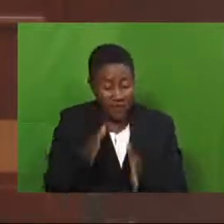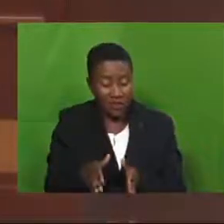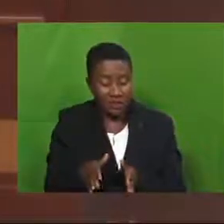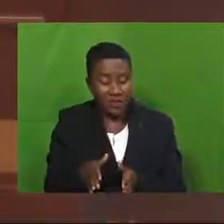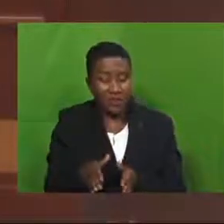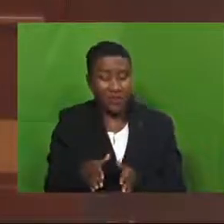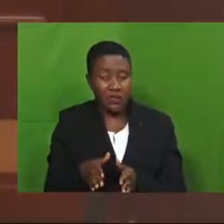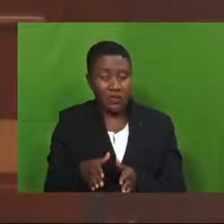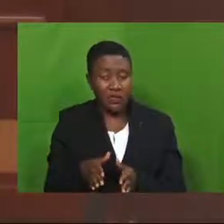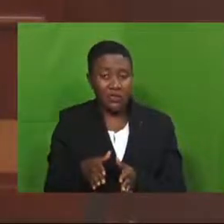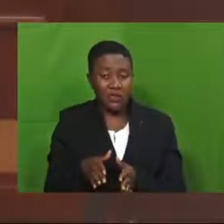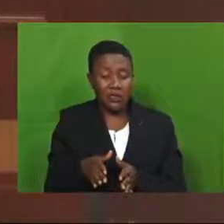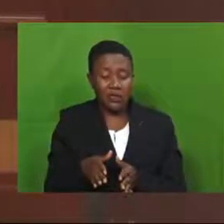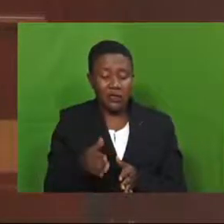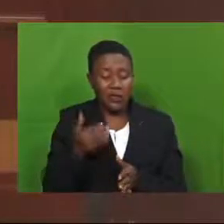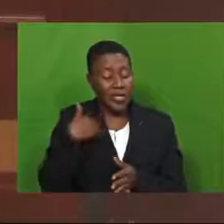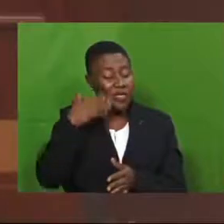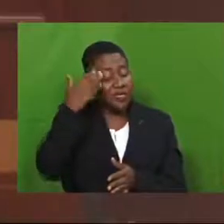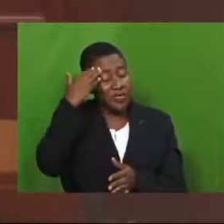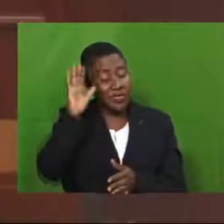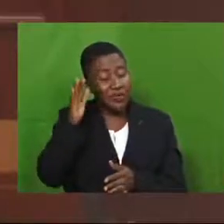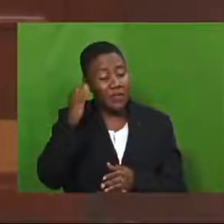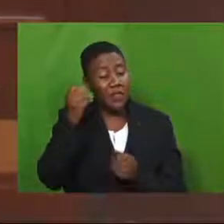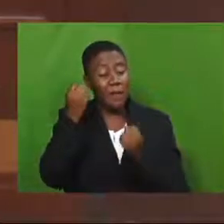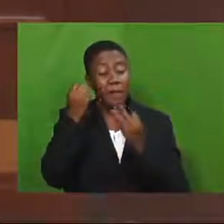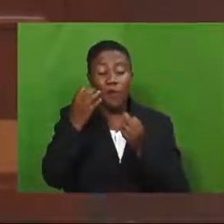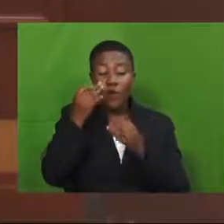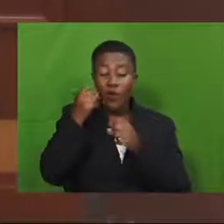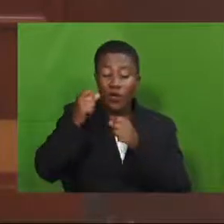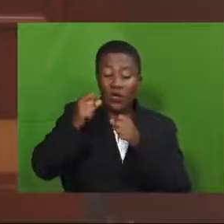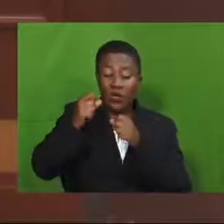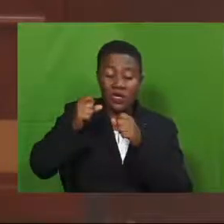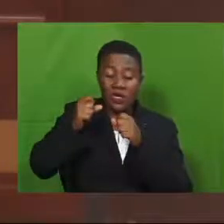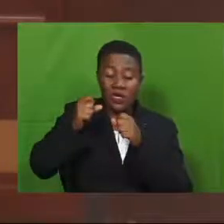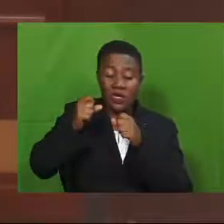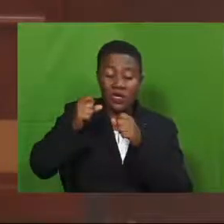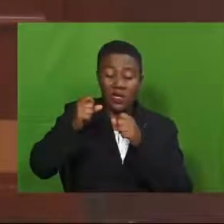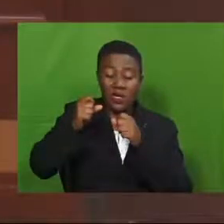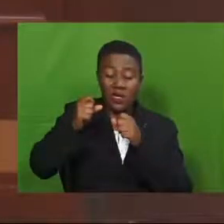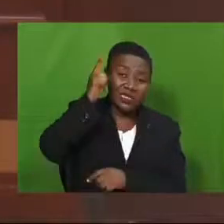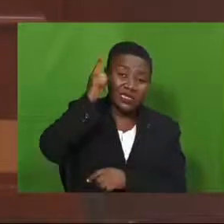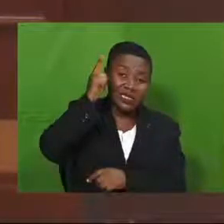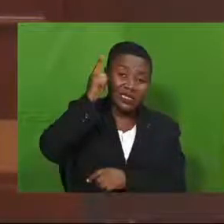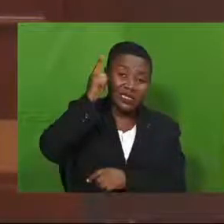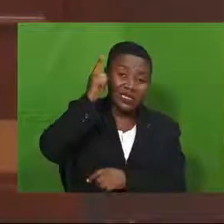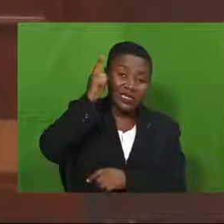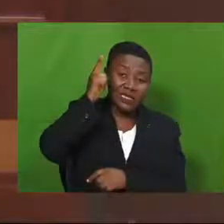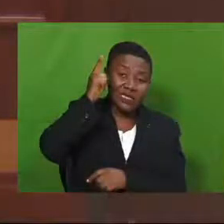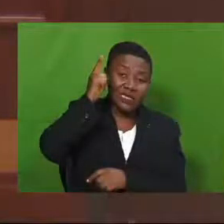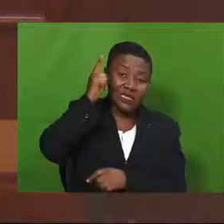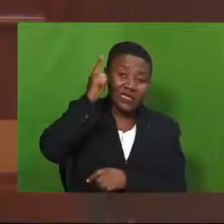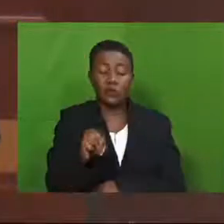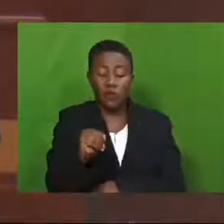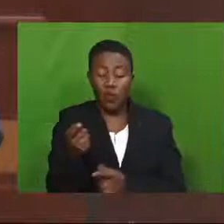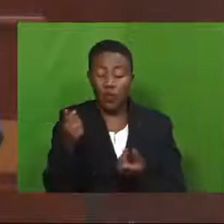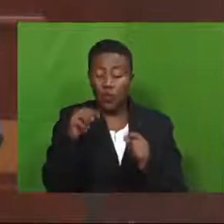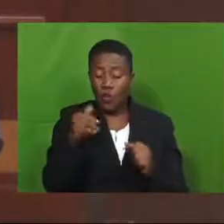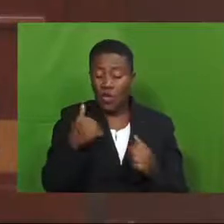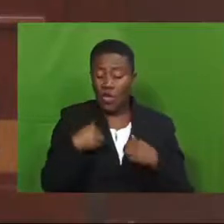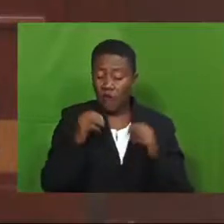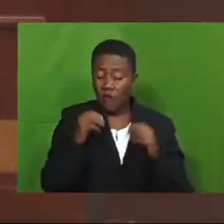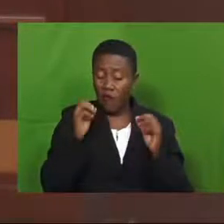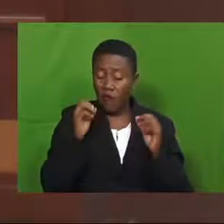that several years after that, I would have the opportunity to work with him in the same government. When I had the privileged opportunity